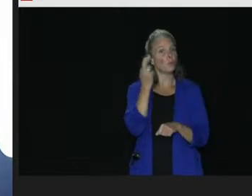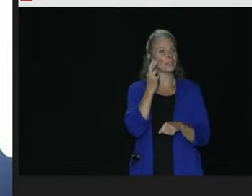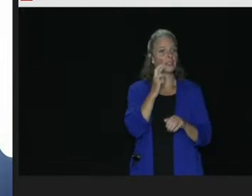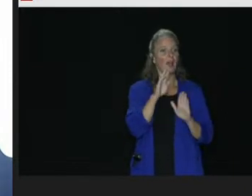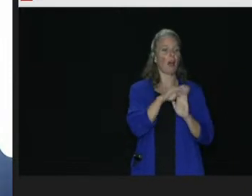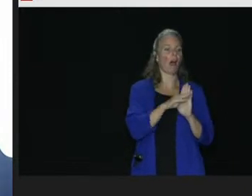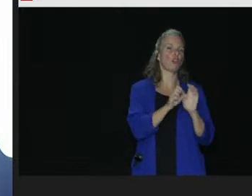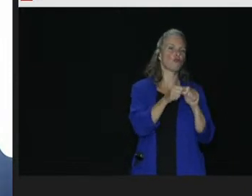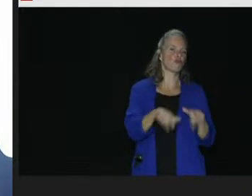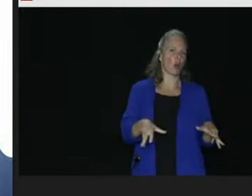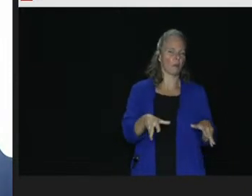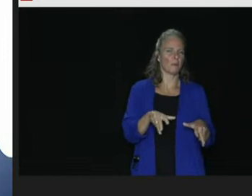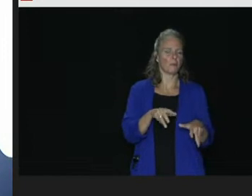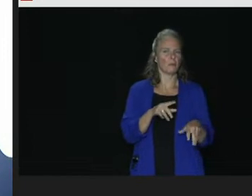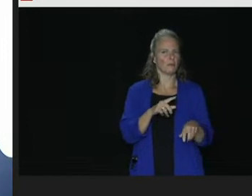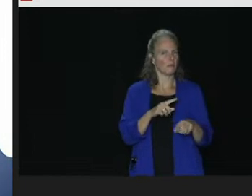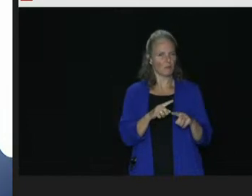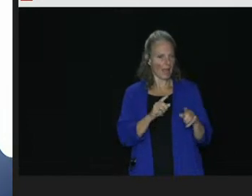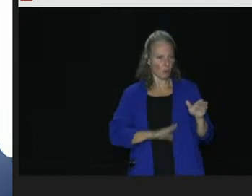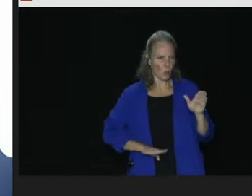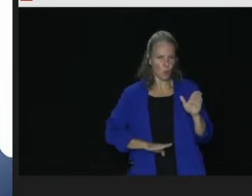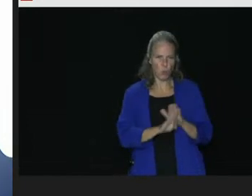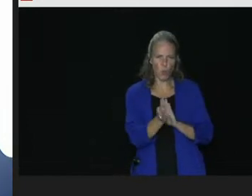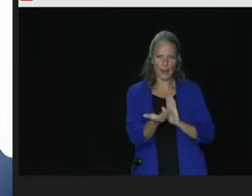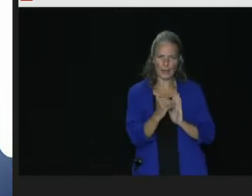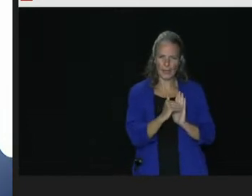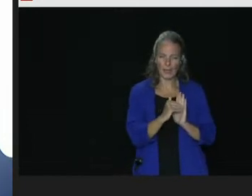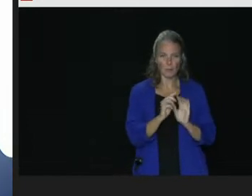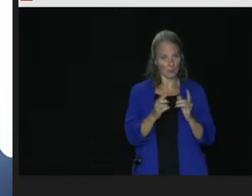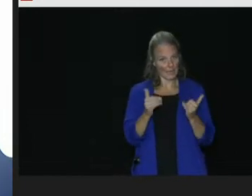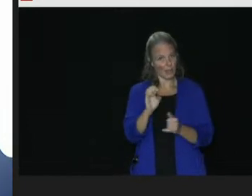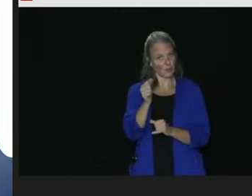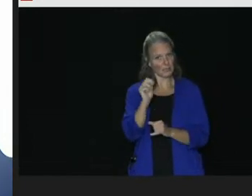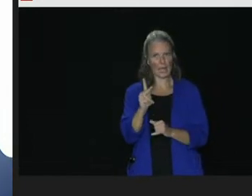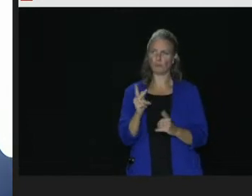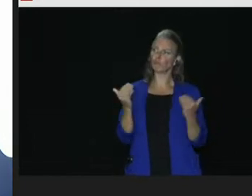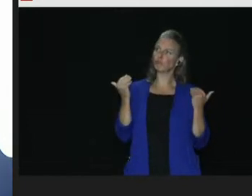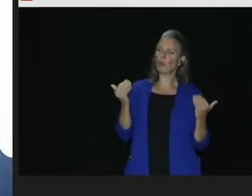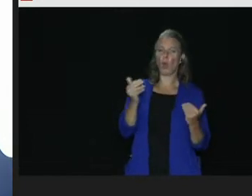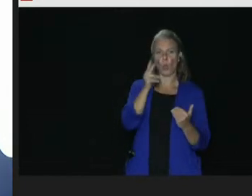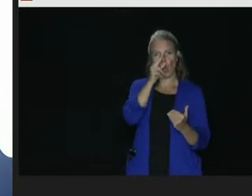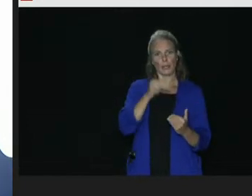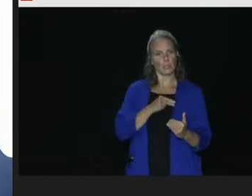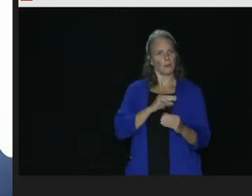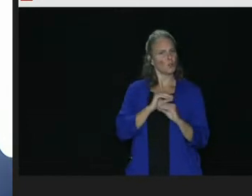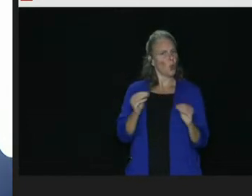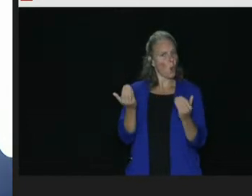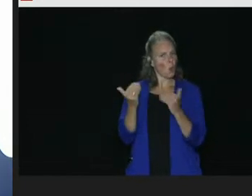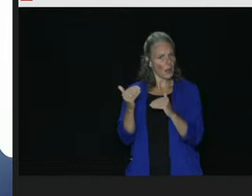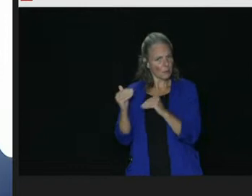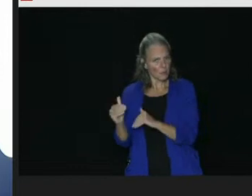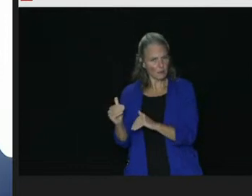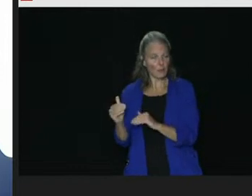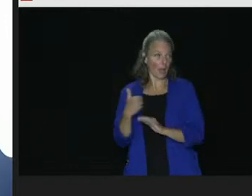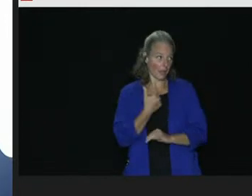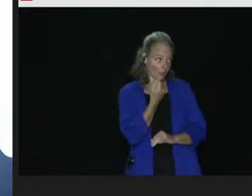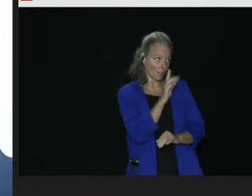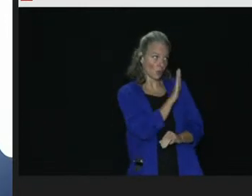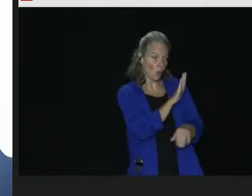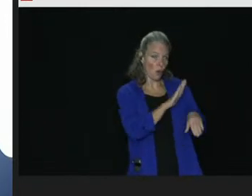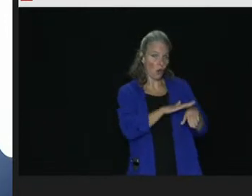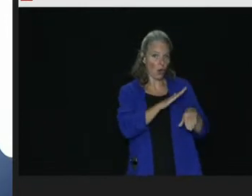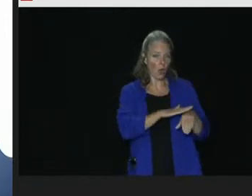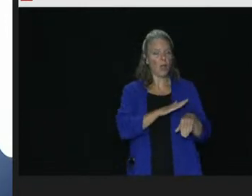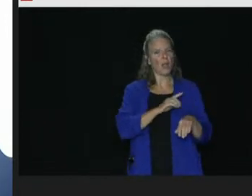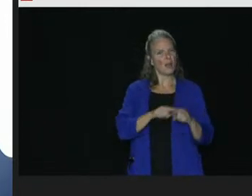right now, Saskatchewan has chosen not to restrict gatherings for Thanksgiving. And I understand the advice you are providing, but that's still not a move the